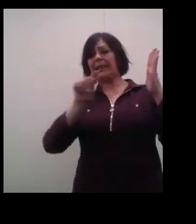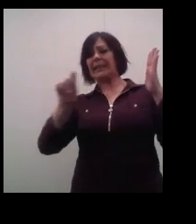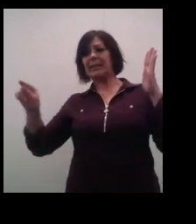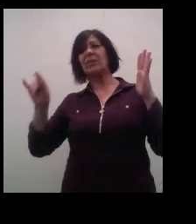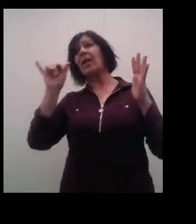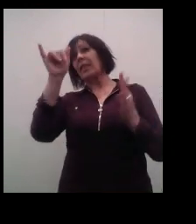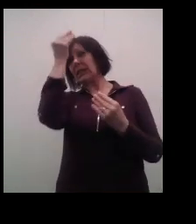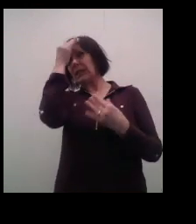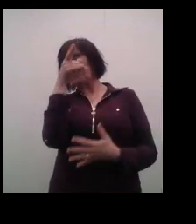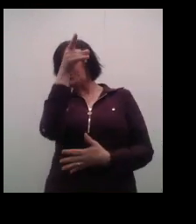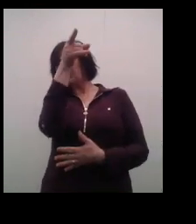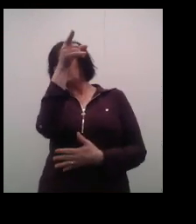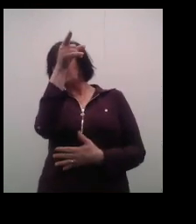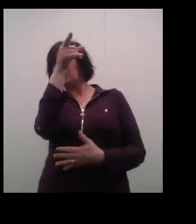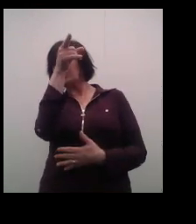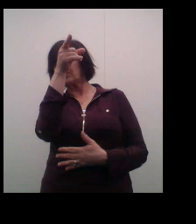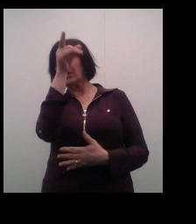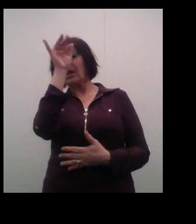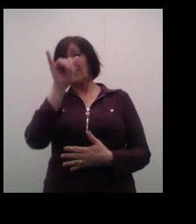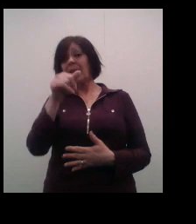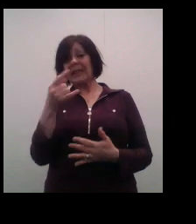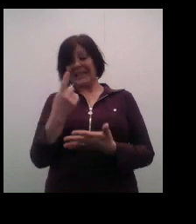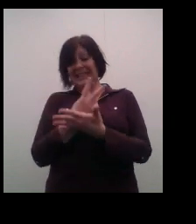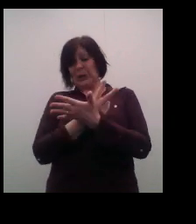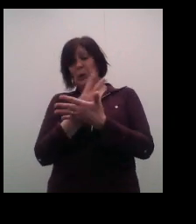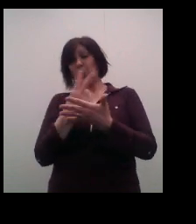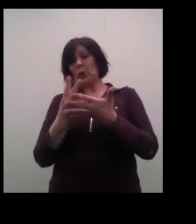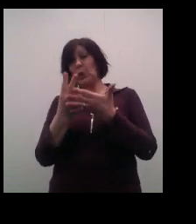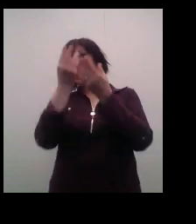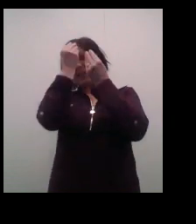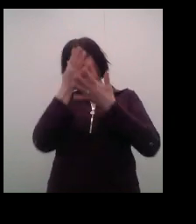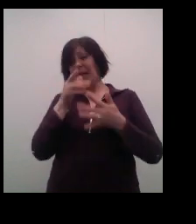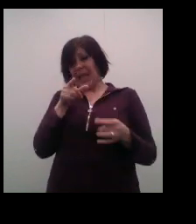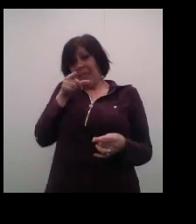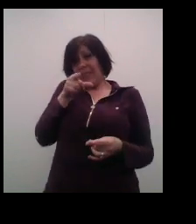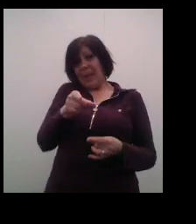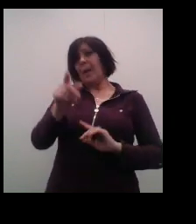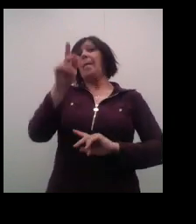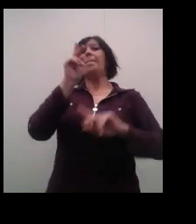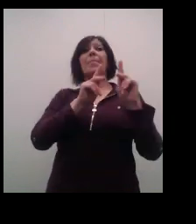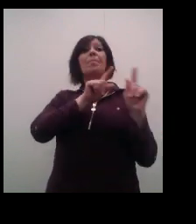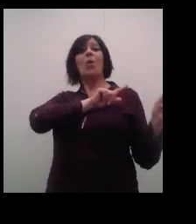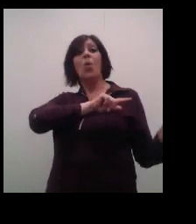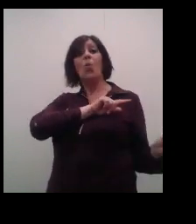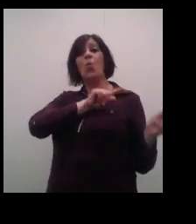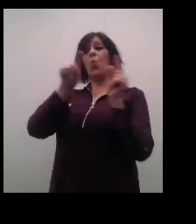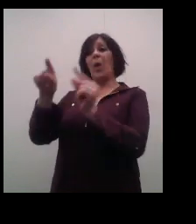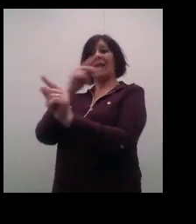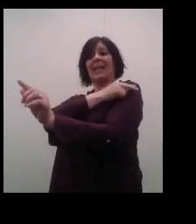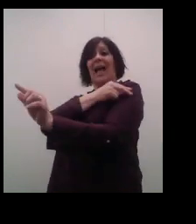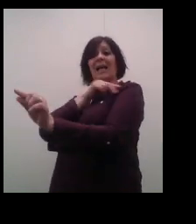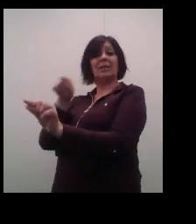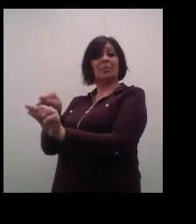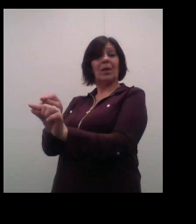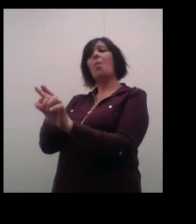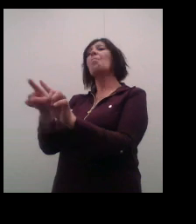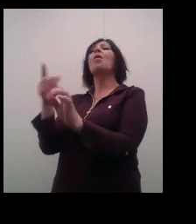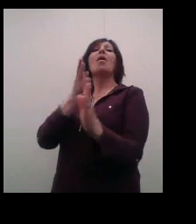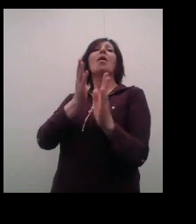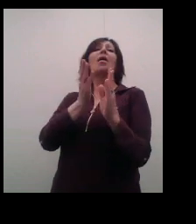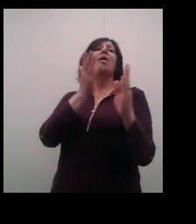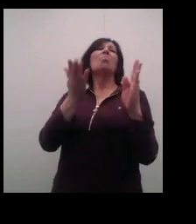the information that we see on the screen here, this last 2 weeks of data, these are when people were in the hospital, but they probably had contracted